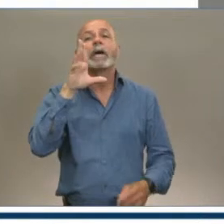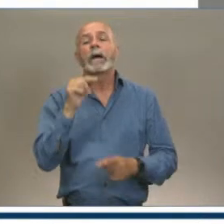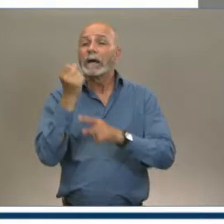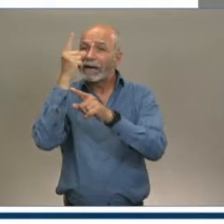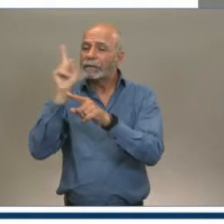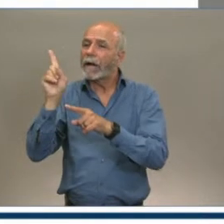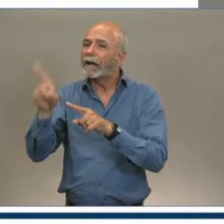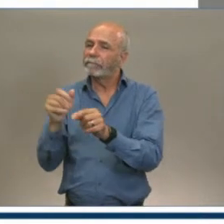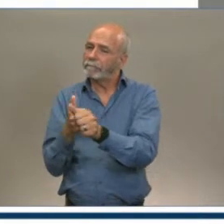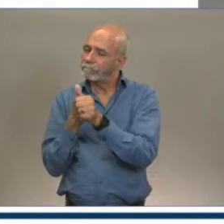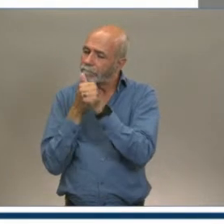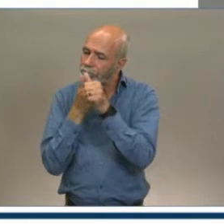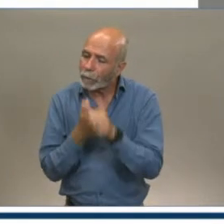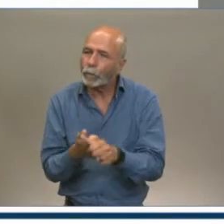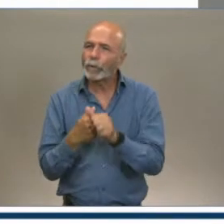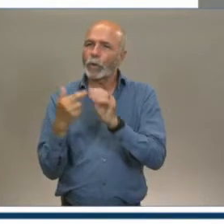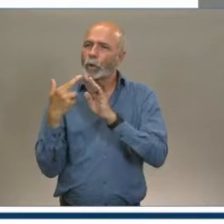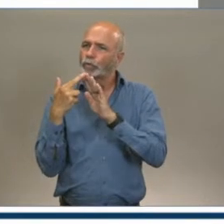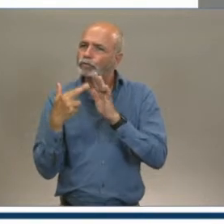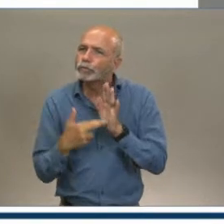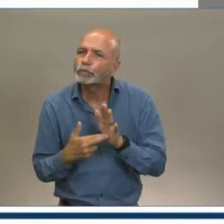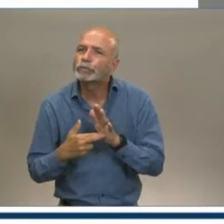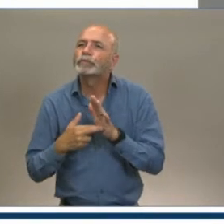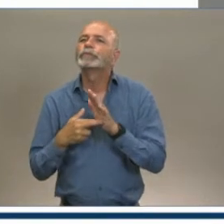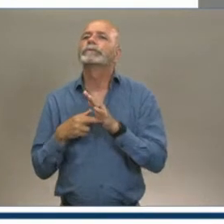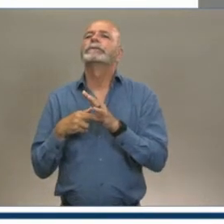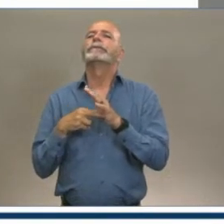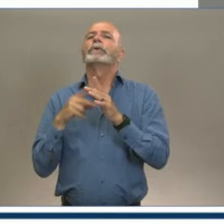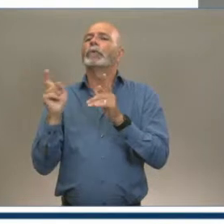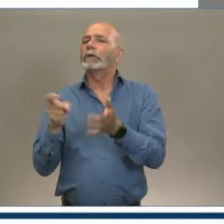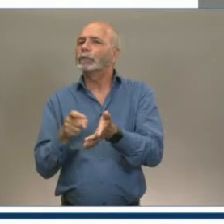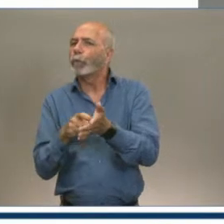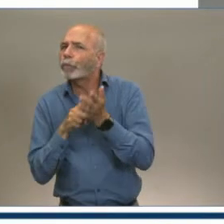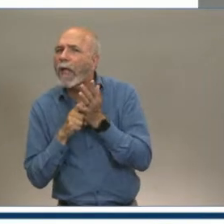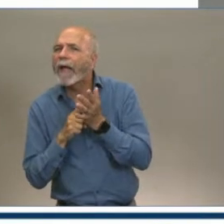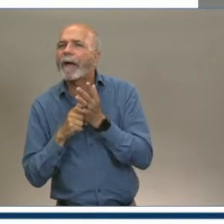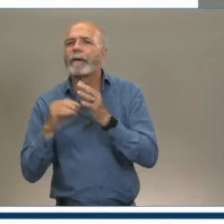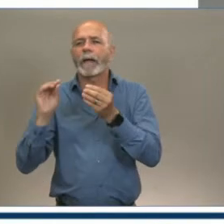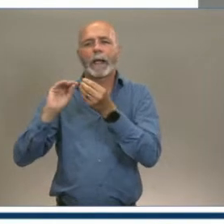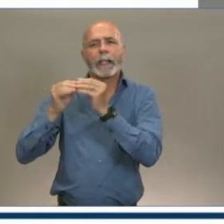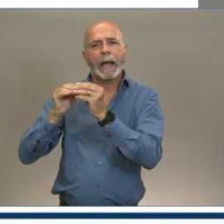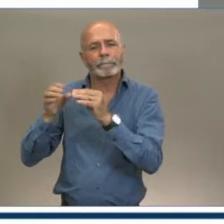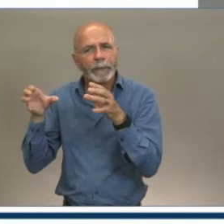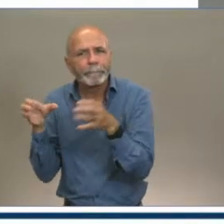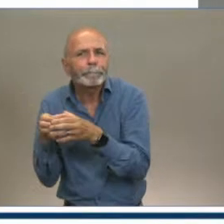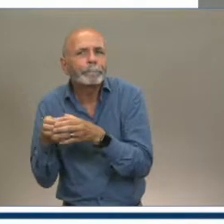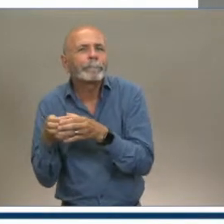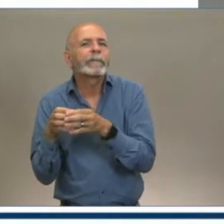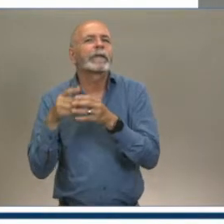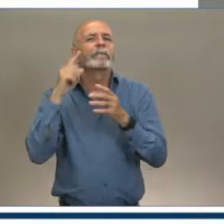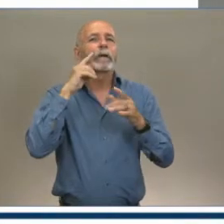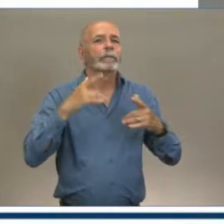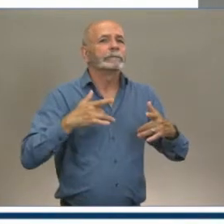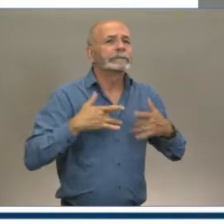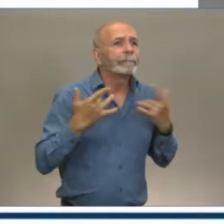within whatever requirements for gatherings and special events are in place at the